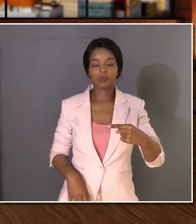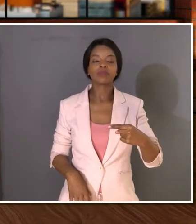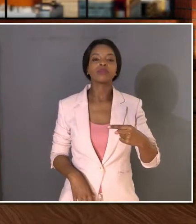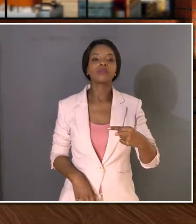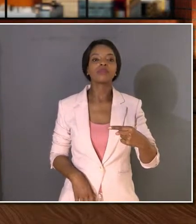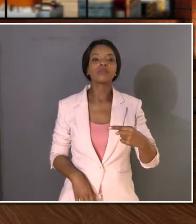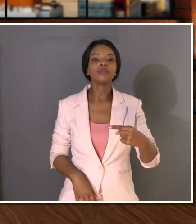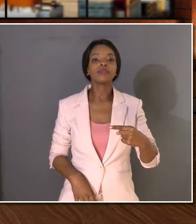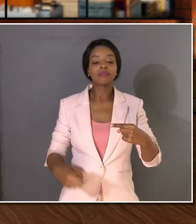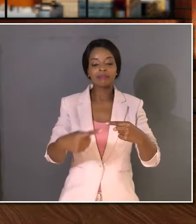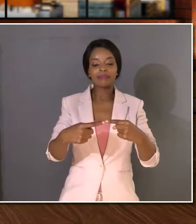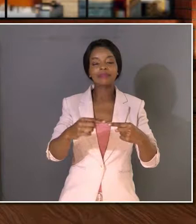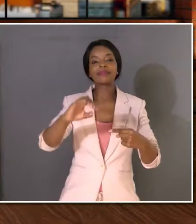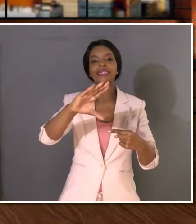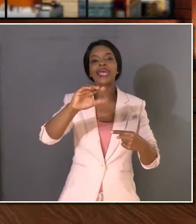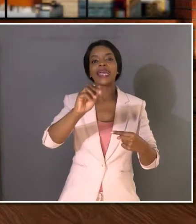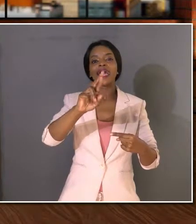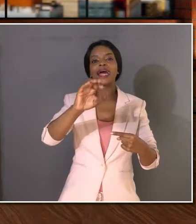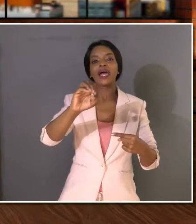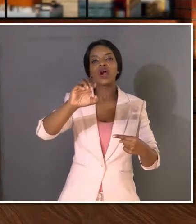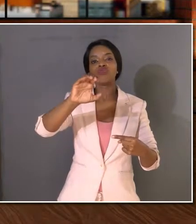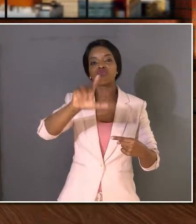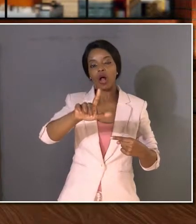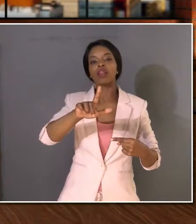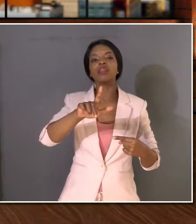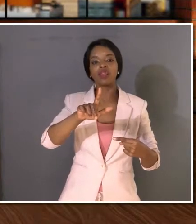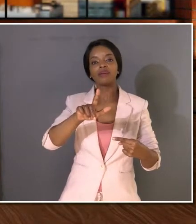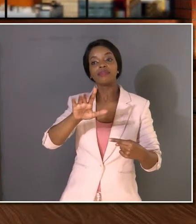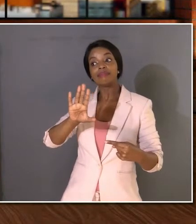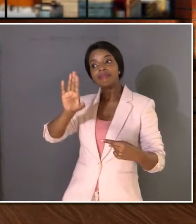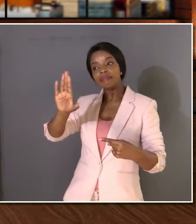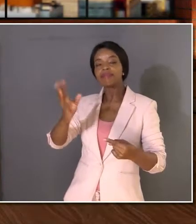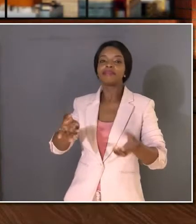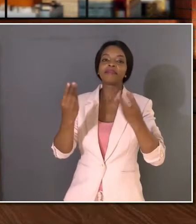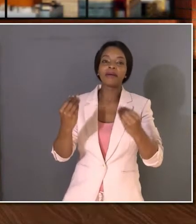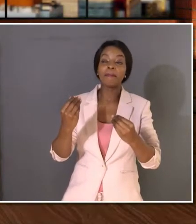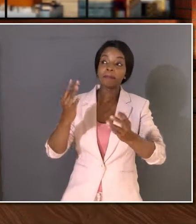the Carol Dutoy Trust e-training platform. Congratulations.